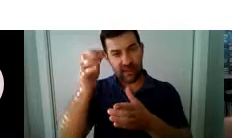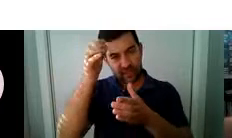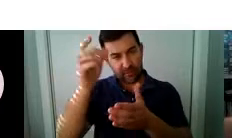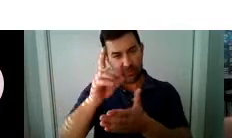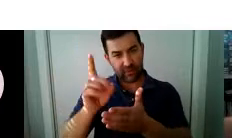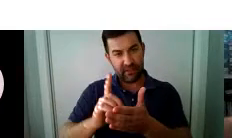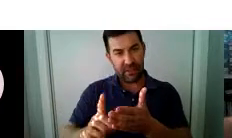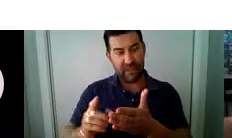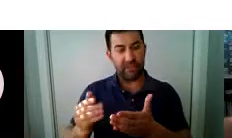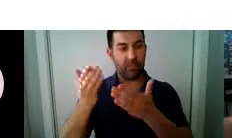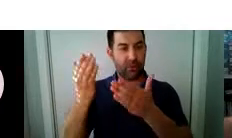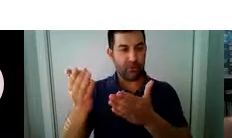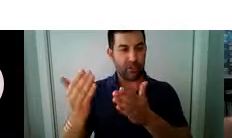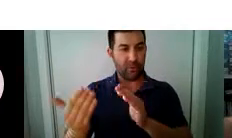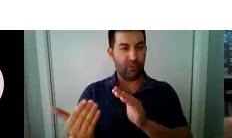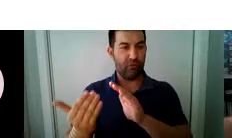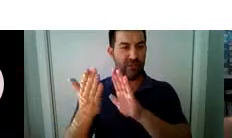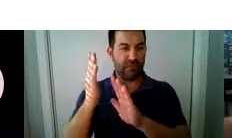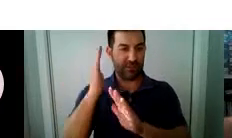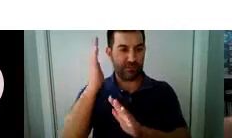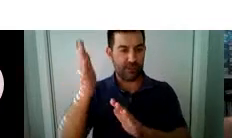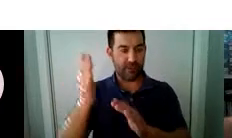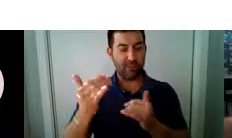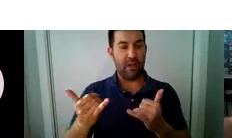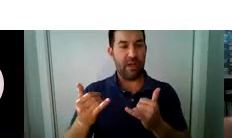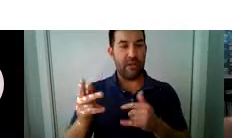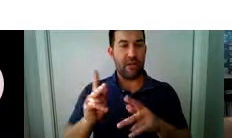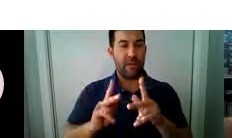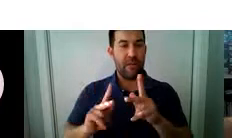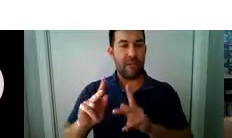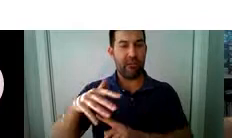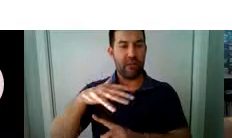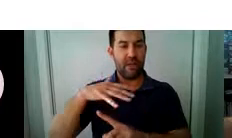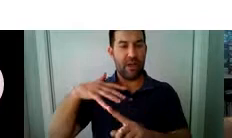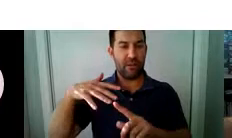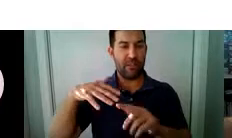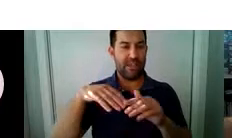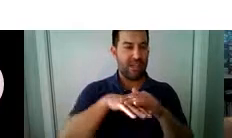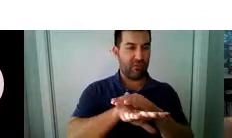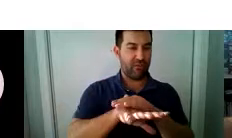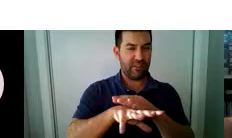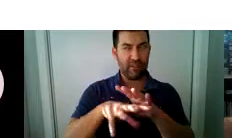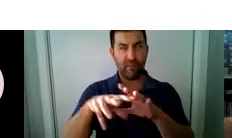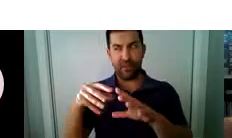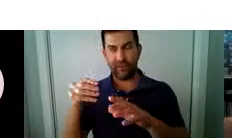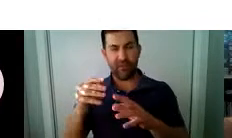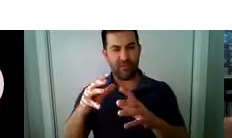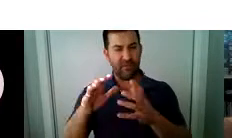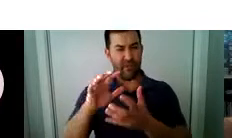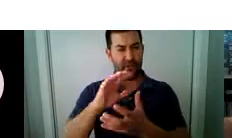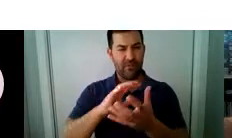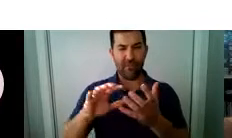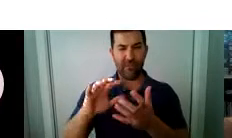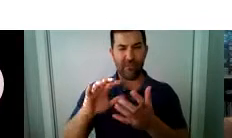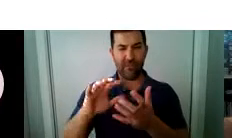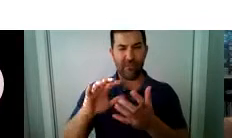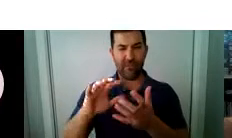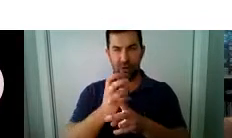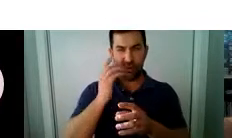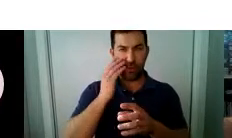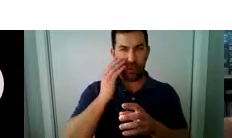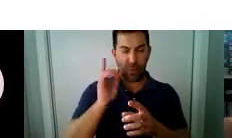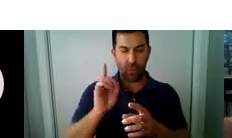is proposing to address. So currently, pedestrian areas and entrances are pretty confusing and ambiguous. It's sort of hard to tell where